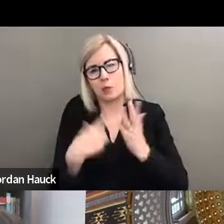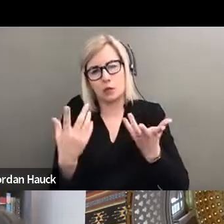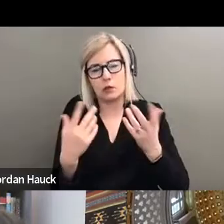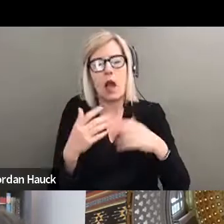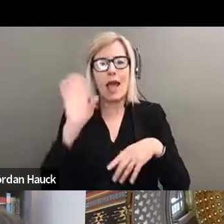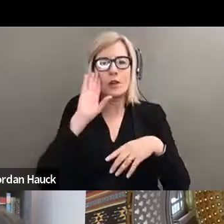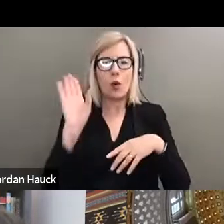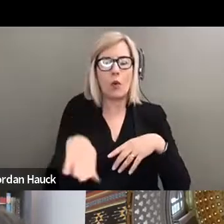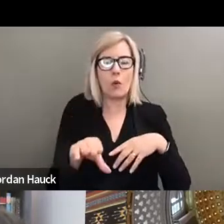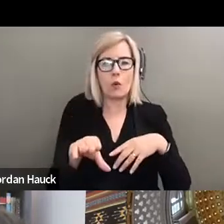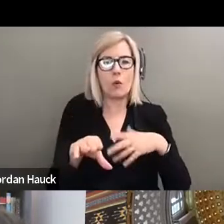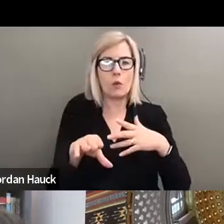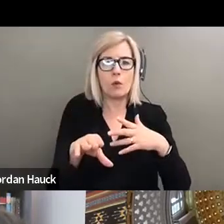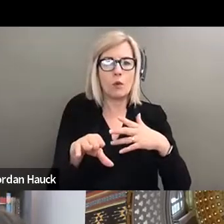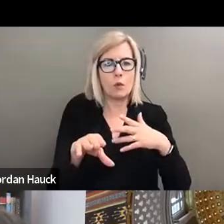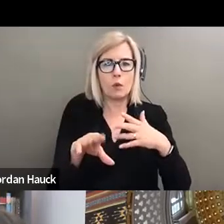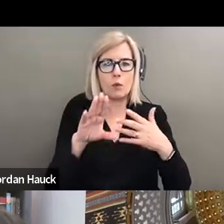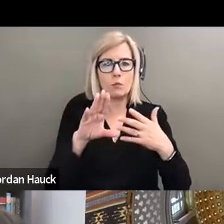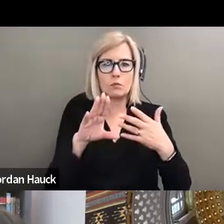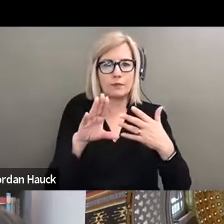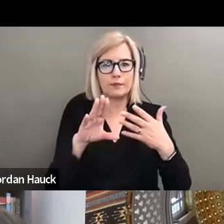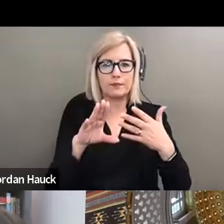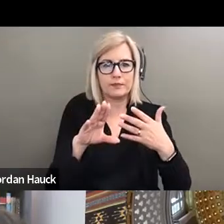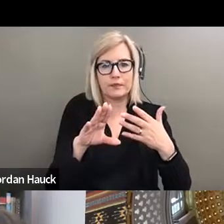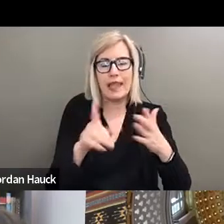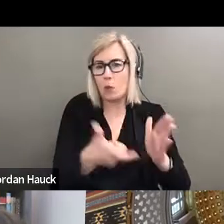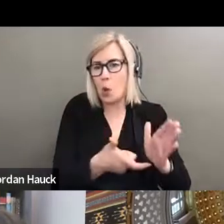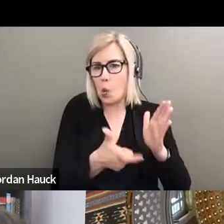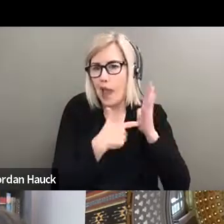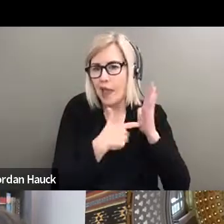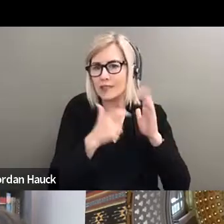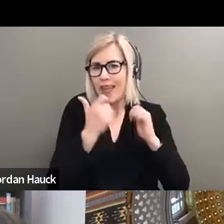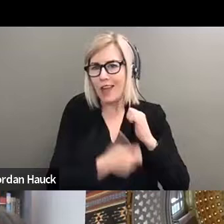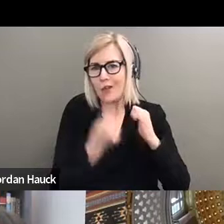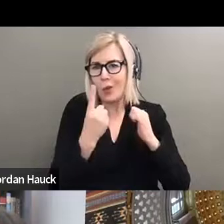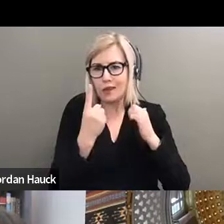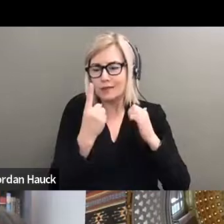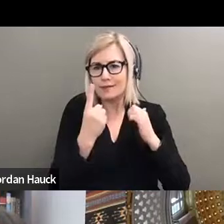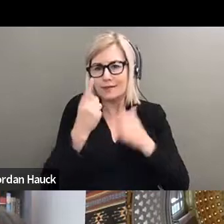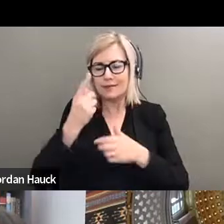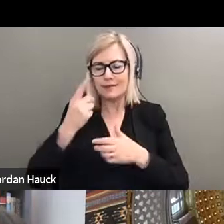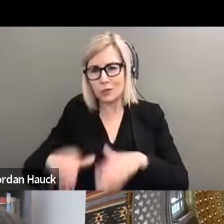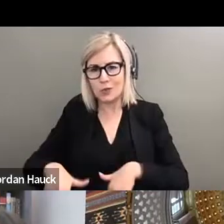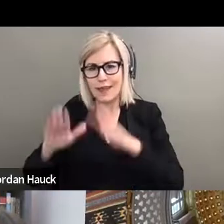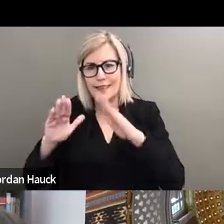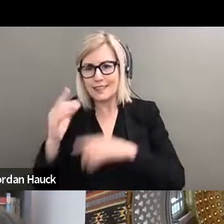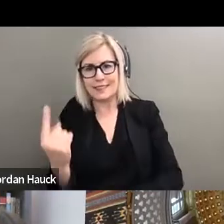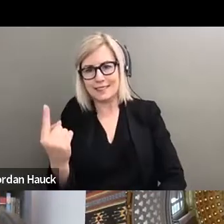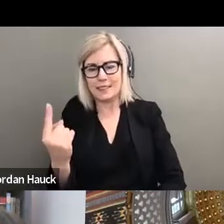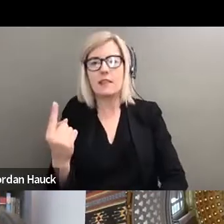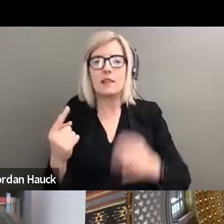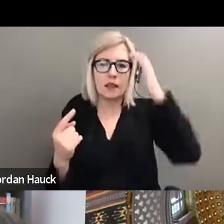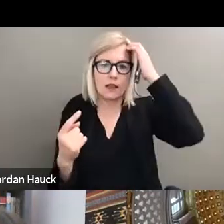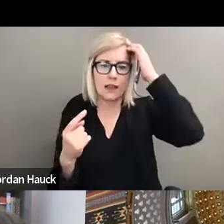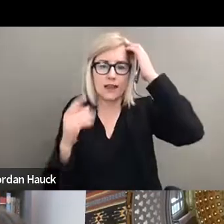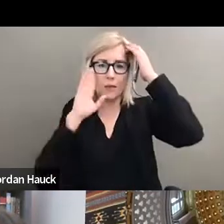you know, it, you know, that old adage, it takes a village for families, and their hope with this alignment, there would